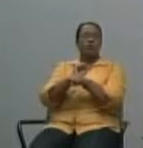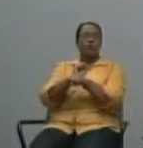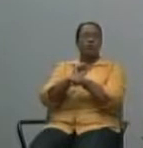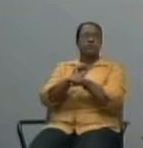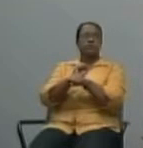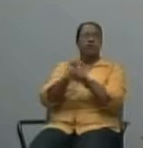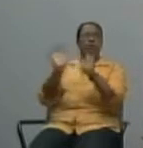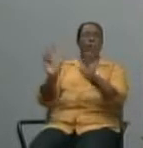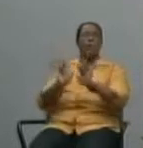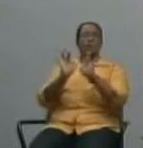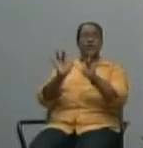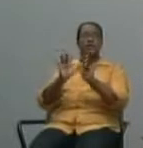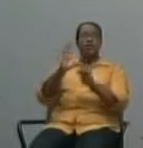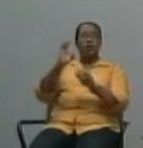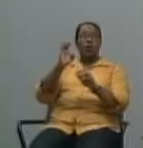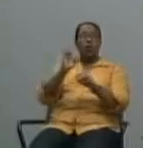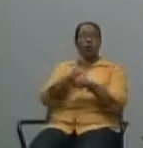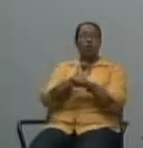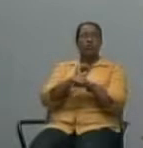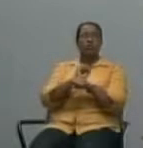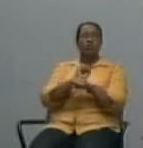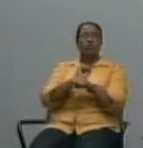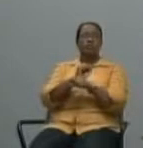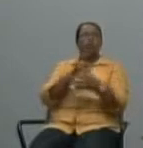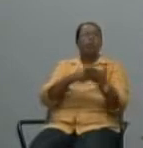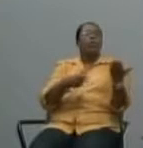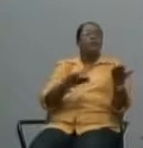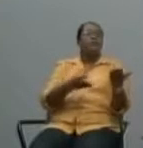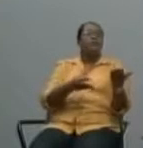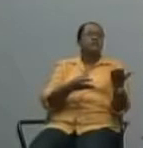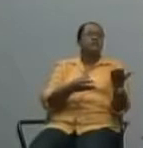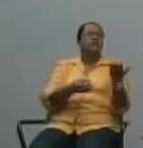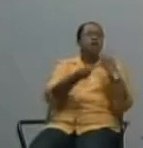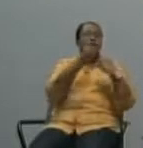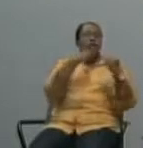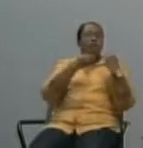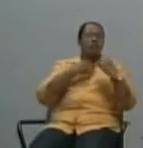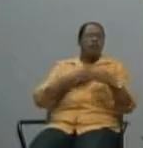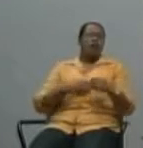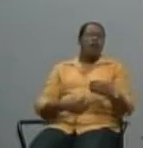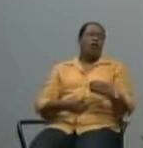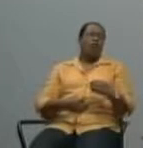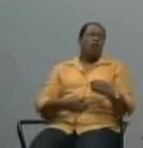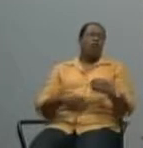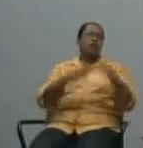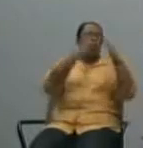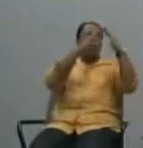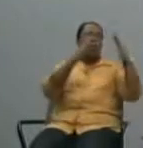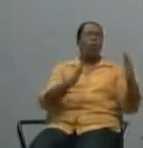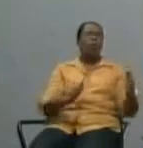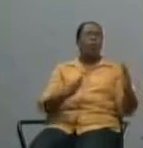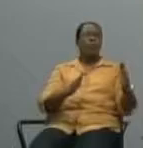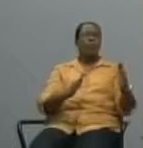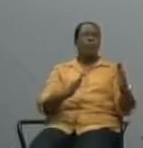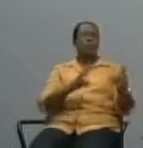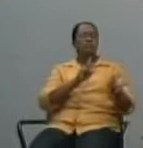Corporal works of mercy are feed the hungry, shelter the homeless, clothe the